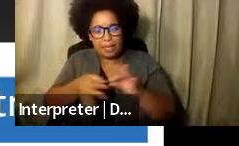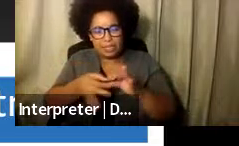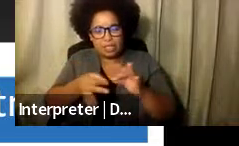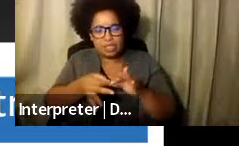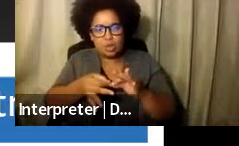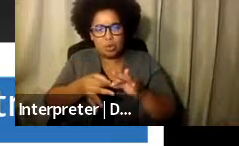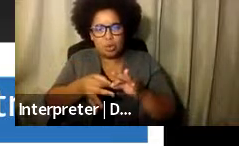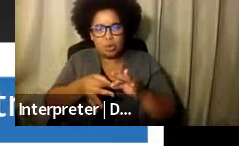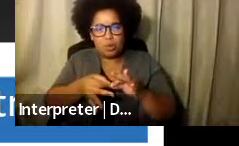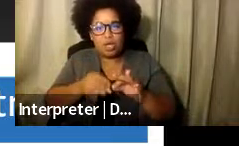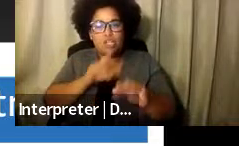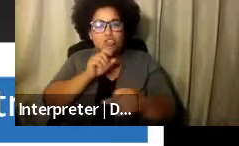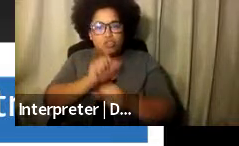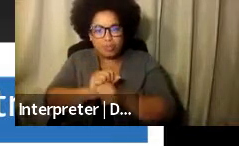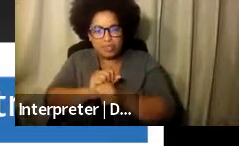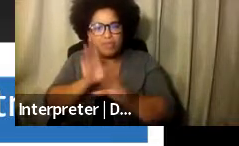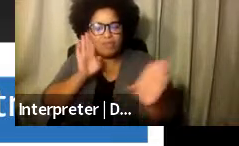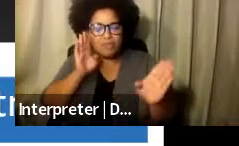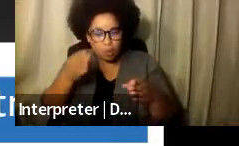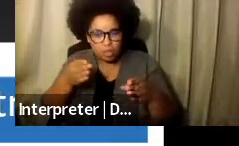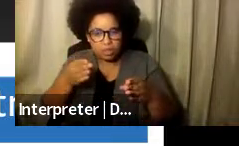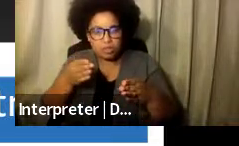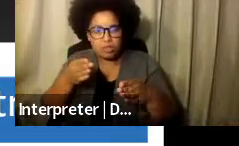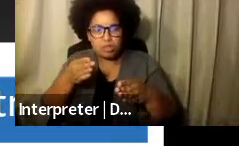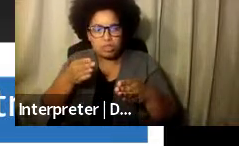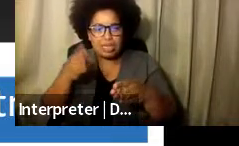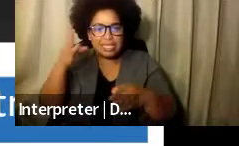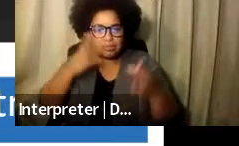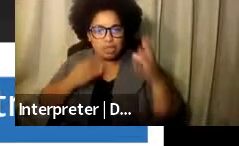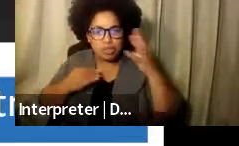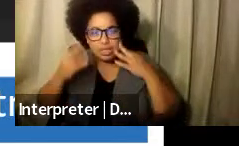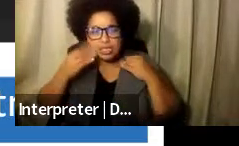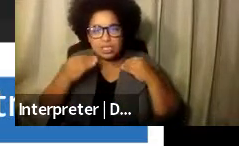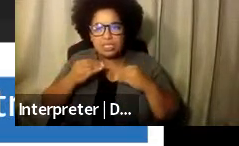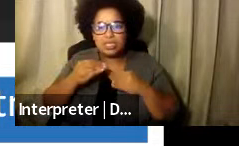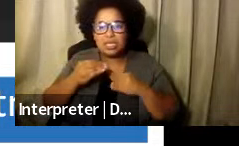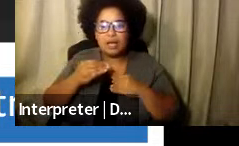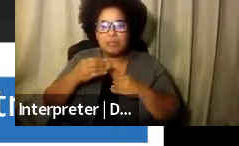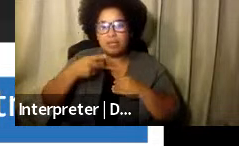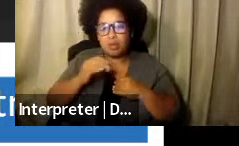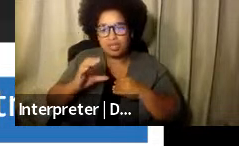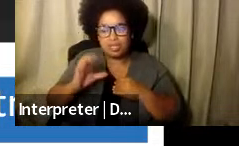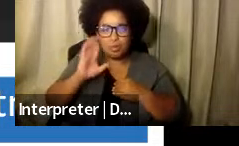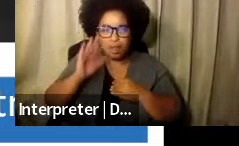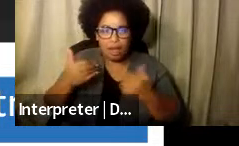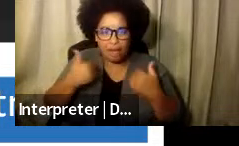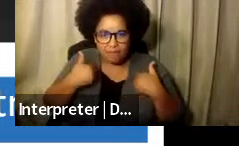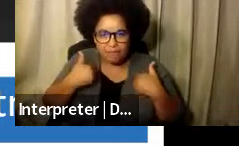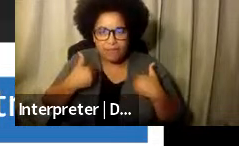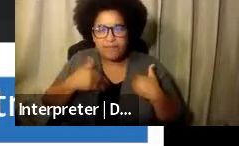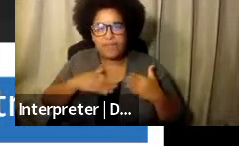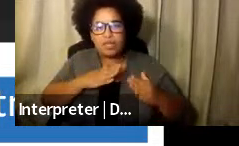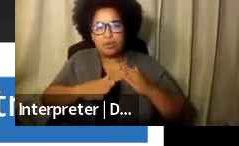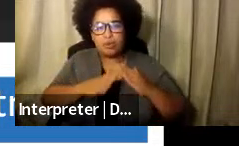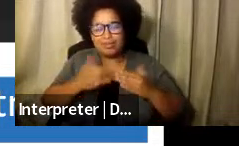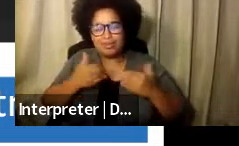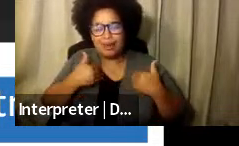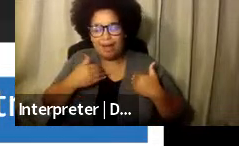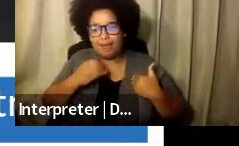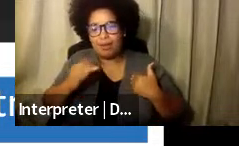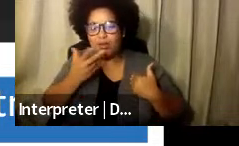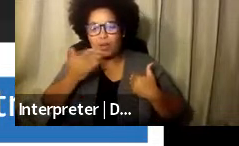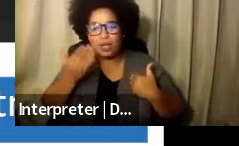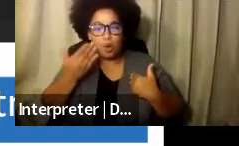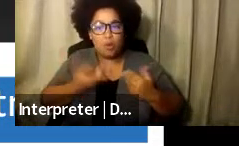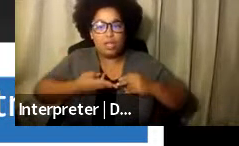that it does center the experiences that communities of color are going to have? Because as COVID surges, we